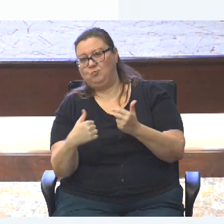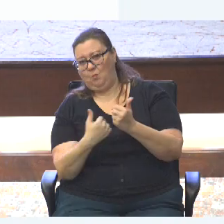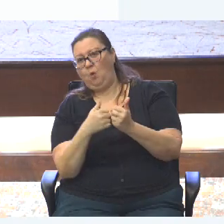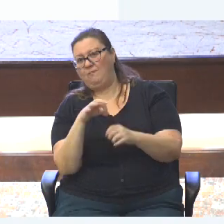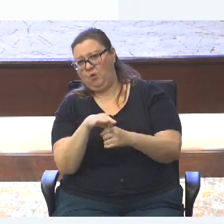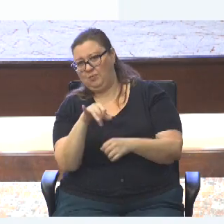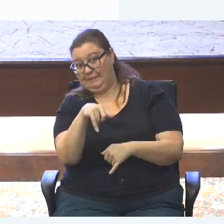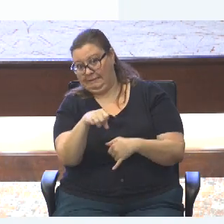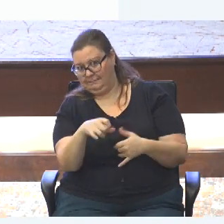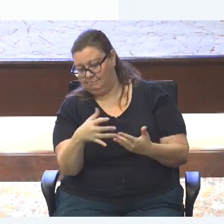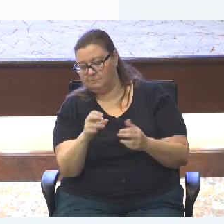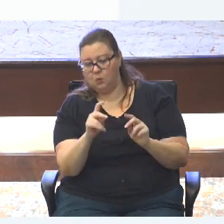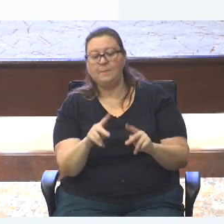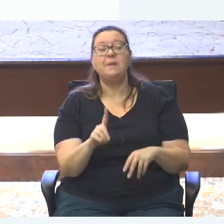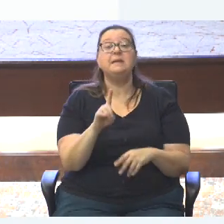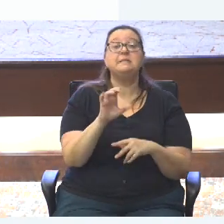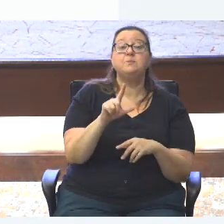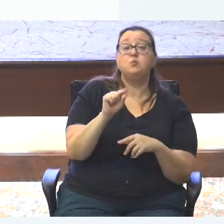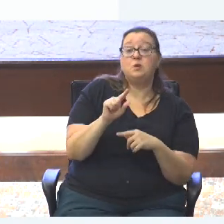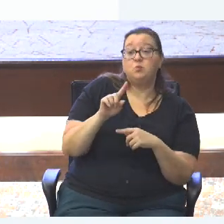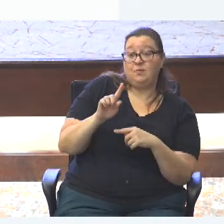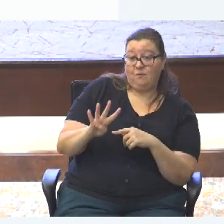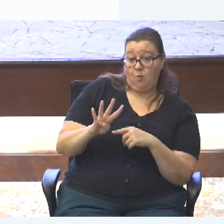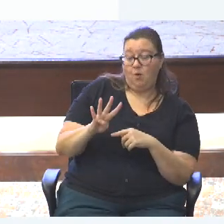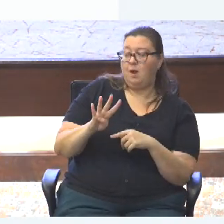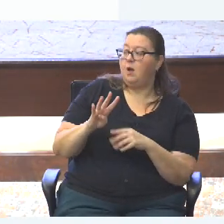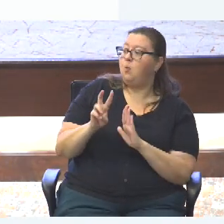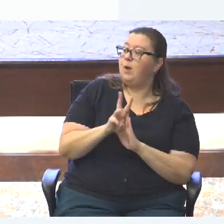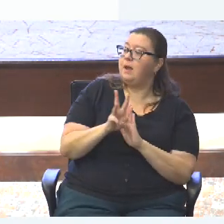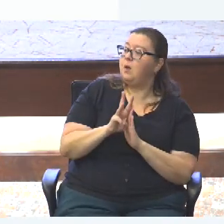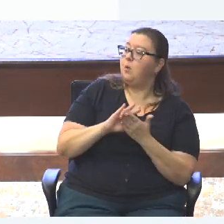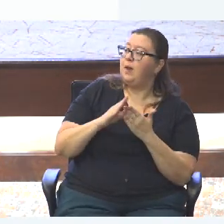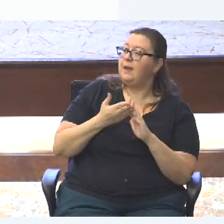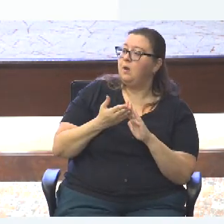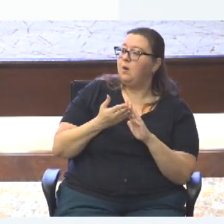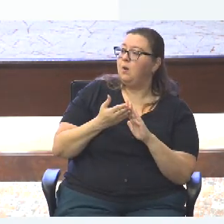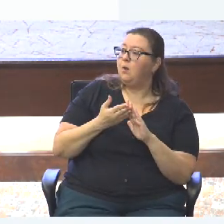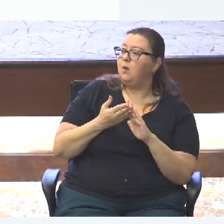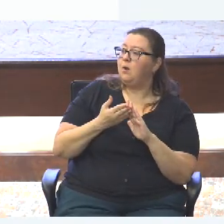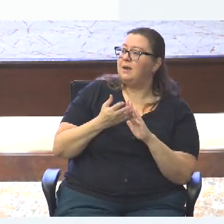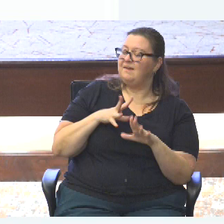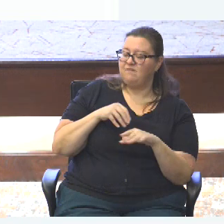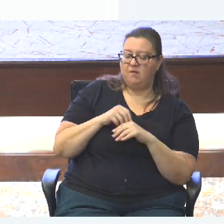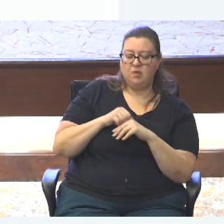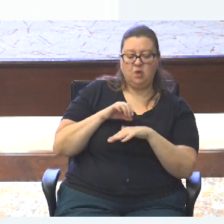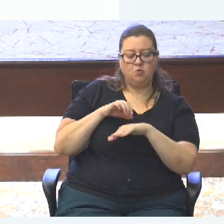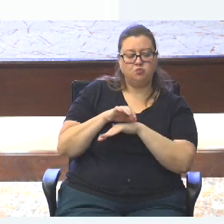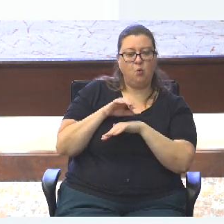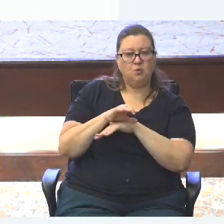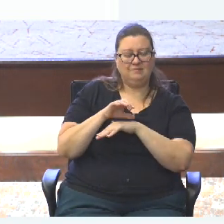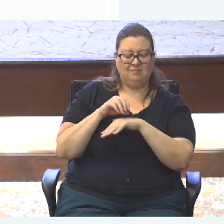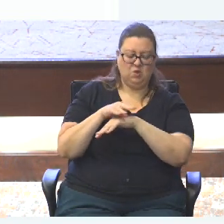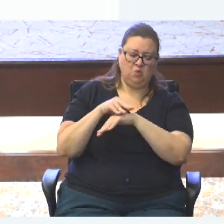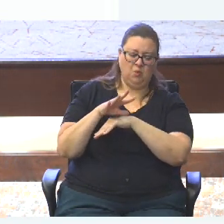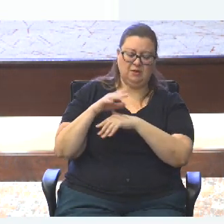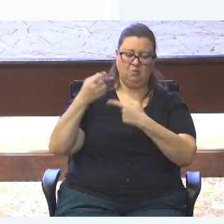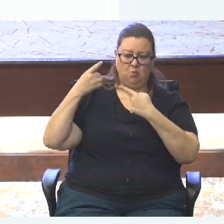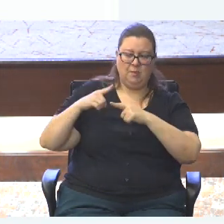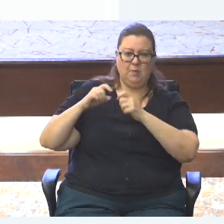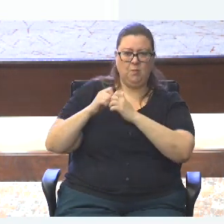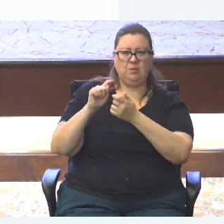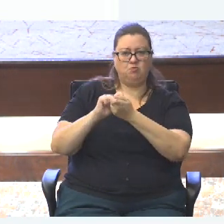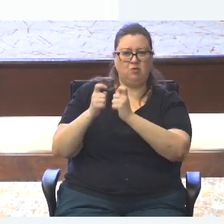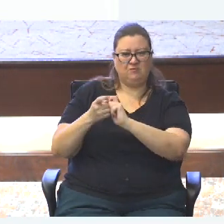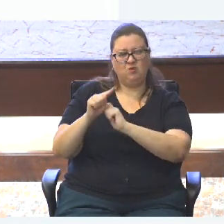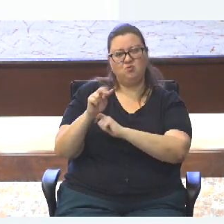So in December of 2024, the City of Waco entered into a consultant agreement with Transformation Waco to develop a programming